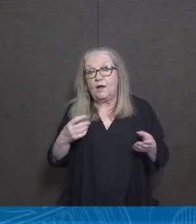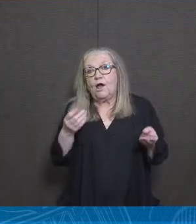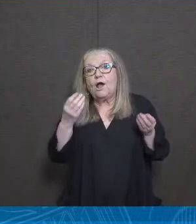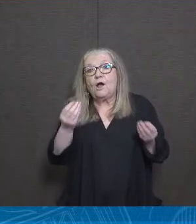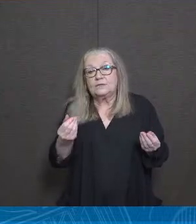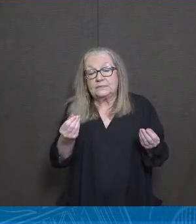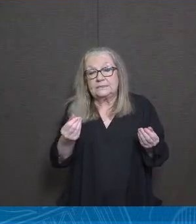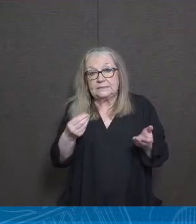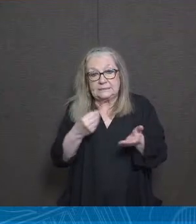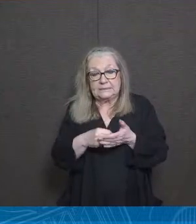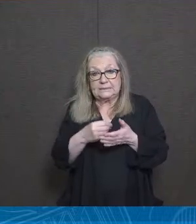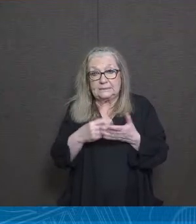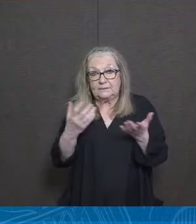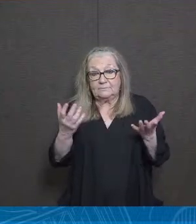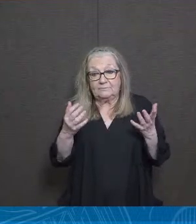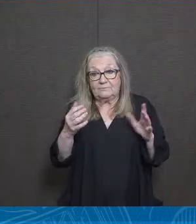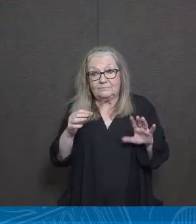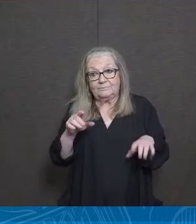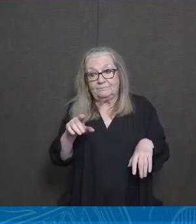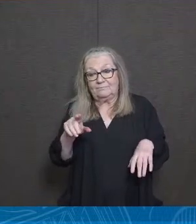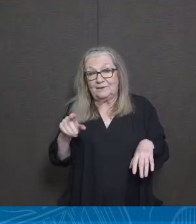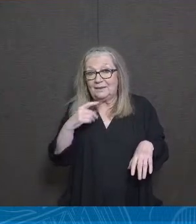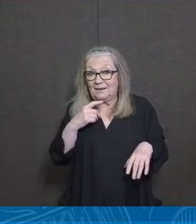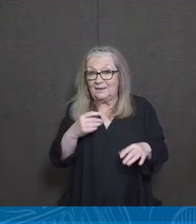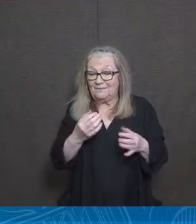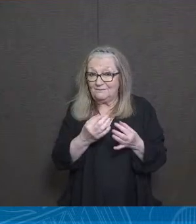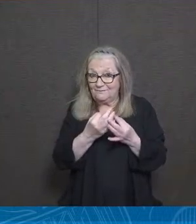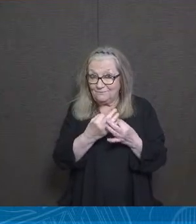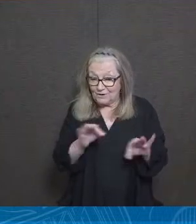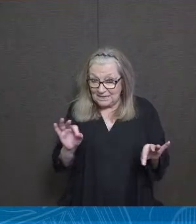cost for SpecT? Is it free